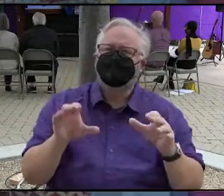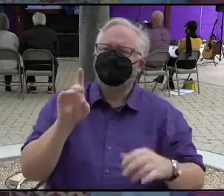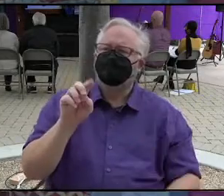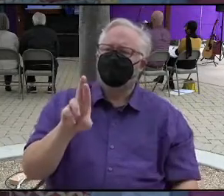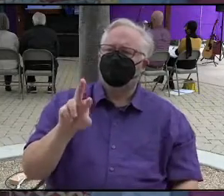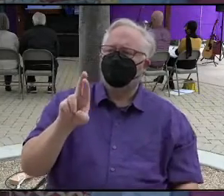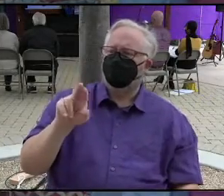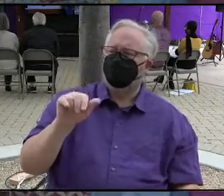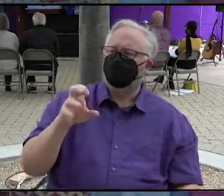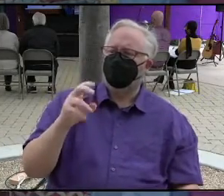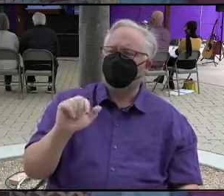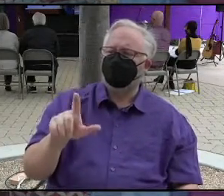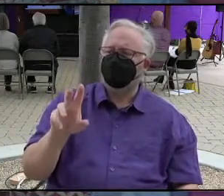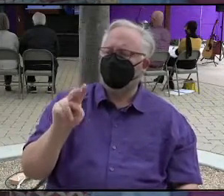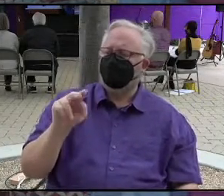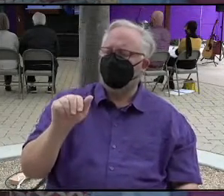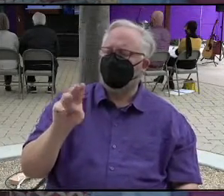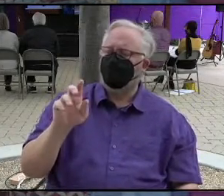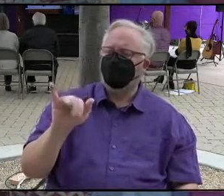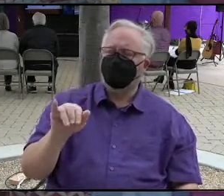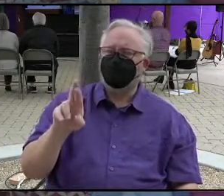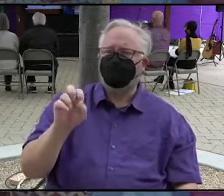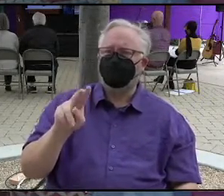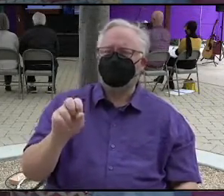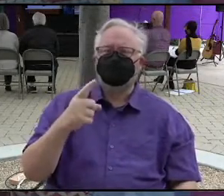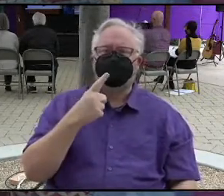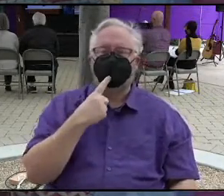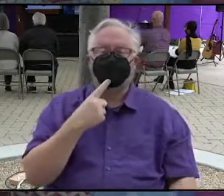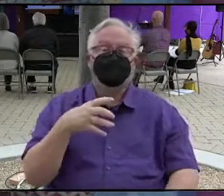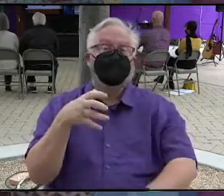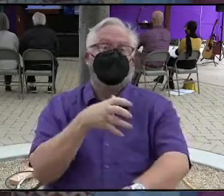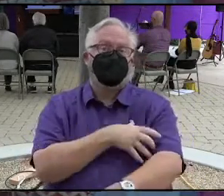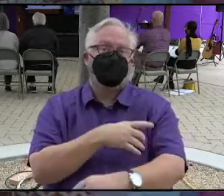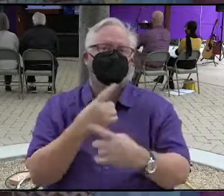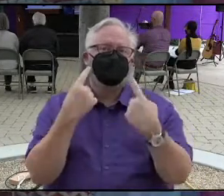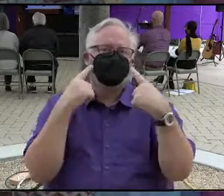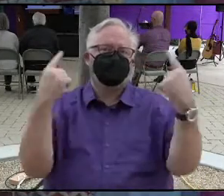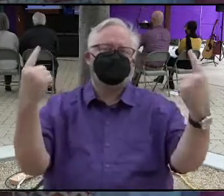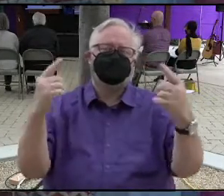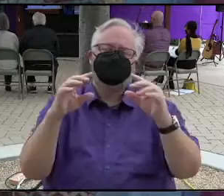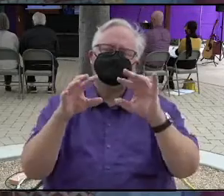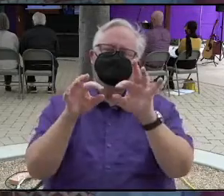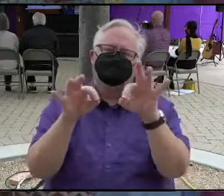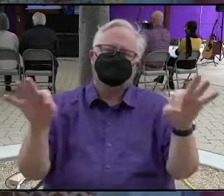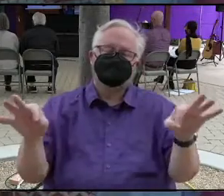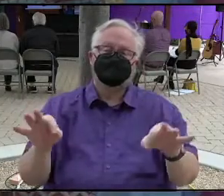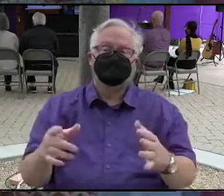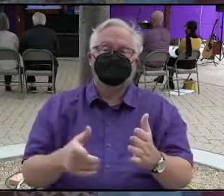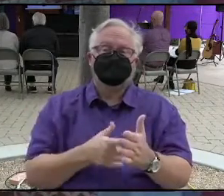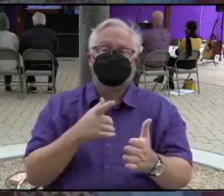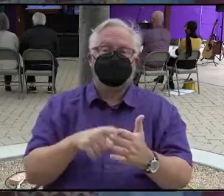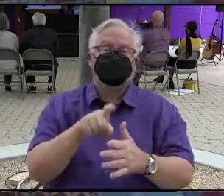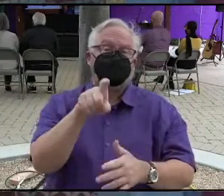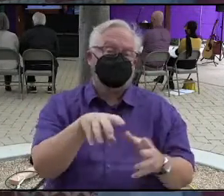Naomi Remen says, there's a powerful saying, sometimes we need a story more than